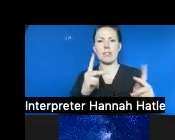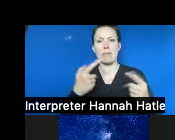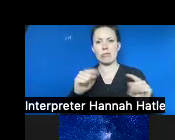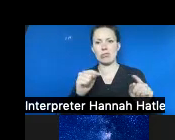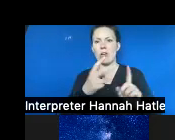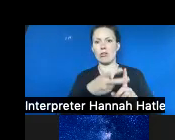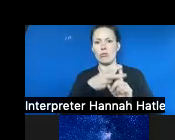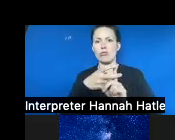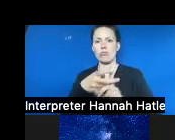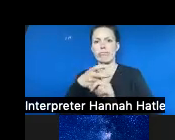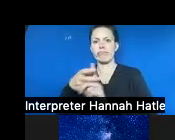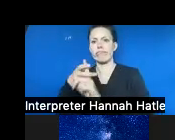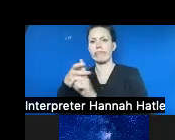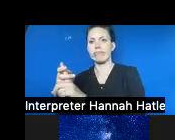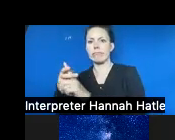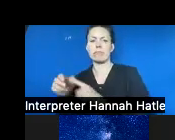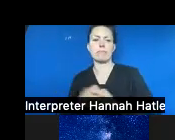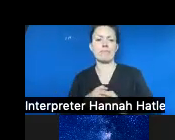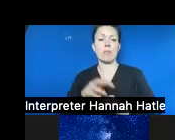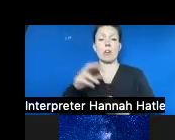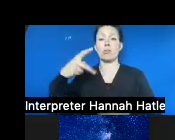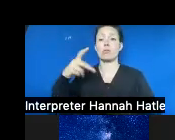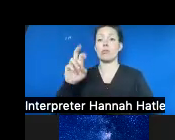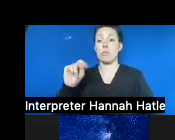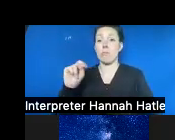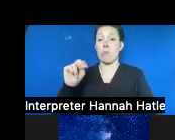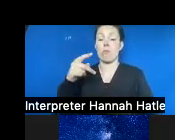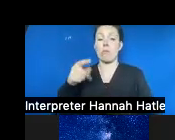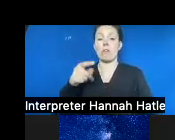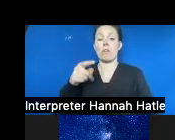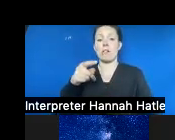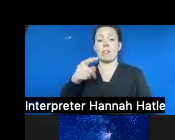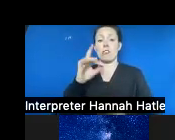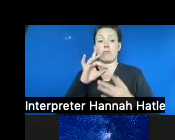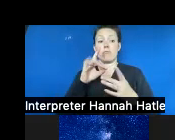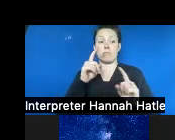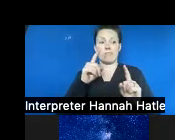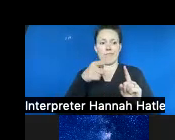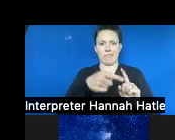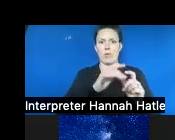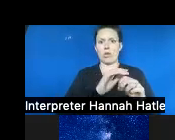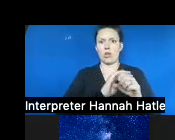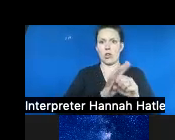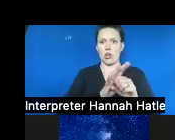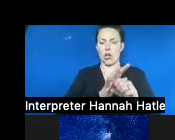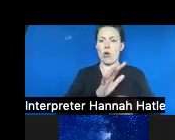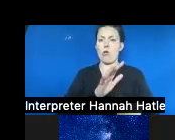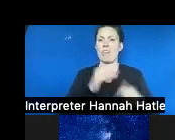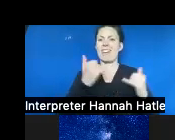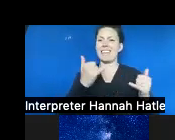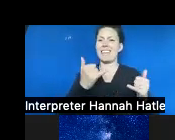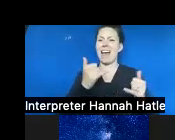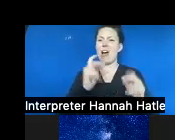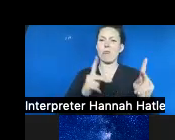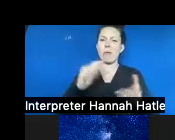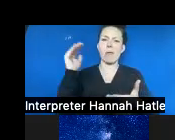recruiting. So the pornography piece, when it came to COVID and there weren't as many people on the streets and people were